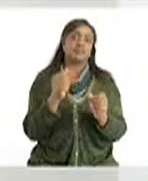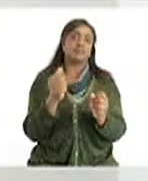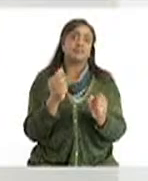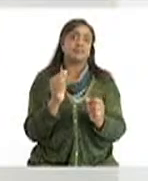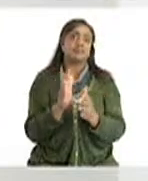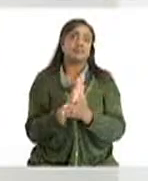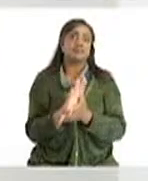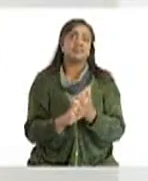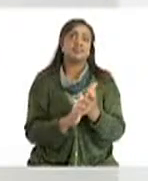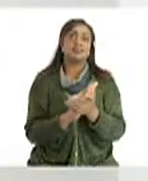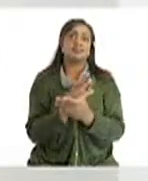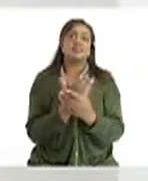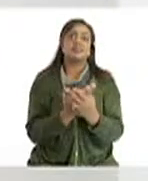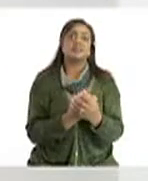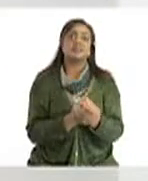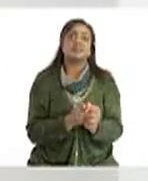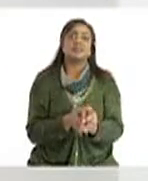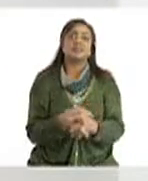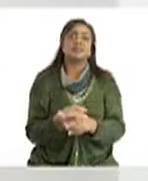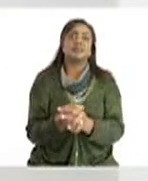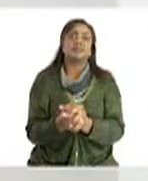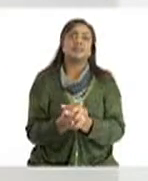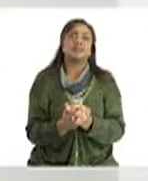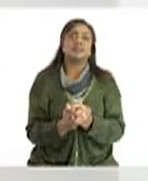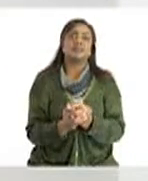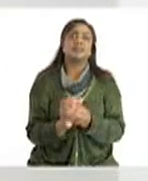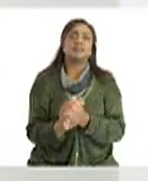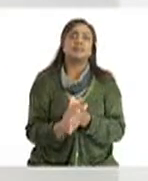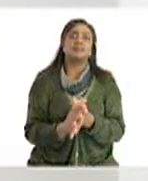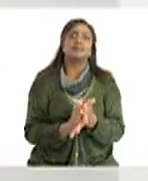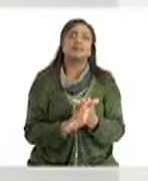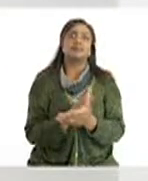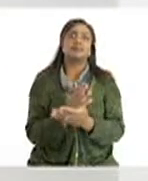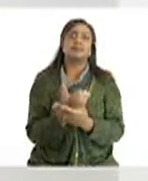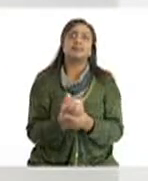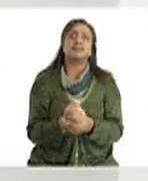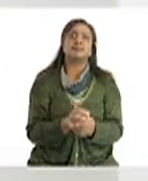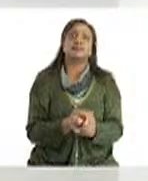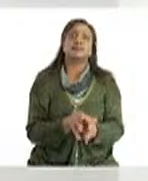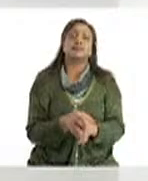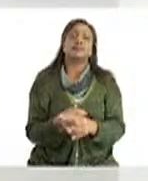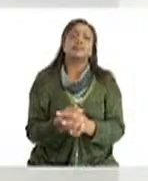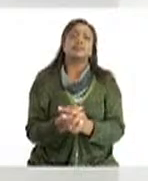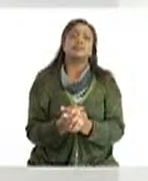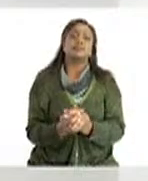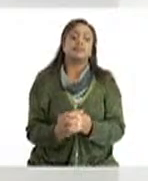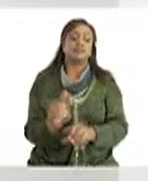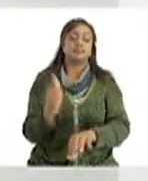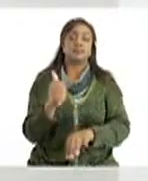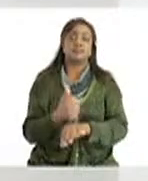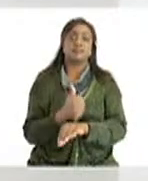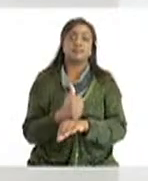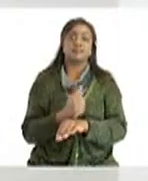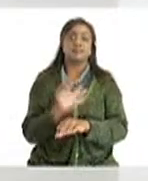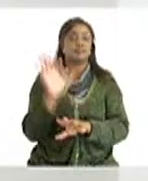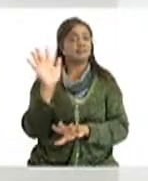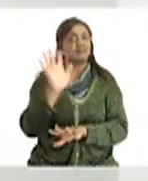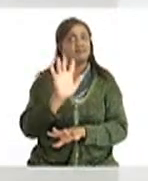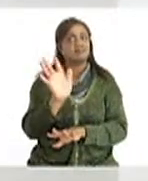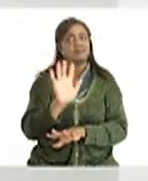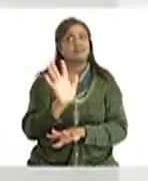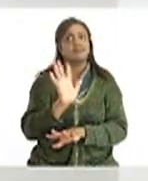I'm currently doing right now. I am sanitizing. And from me and my friend